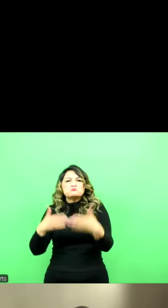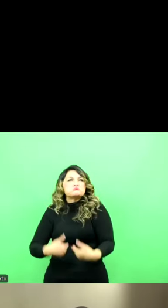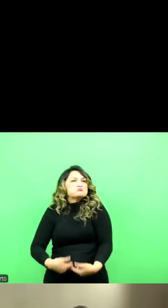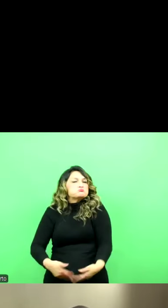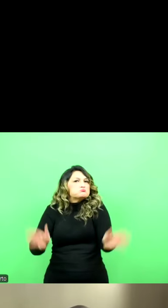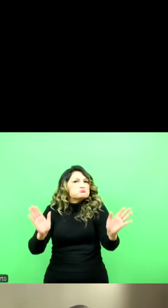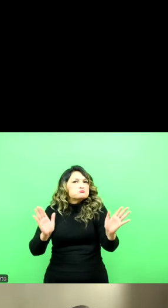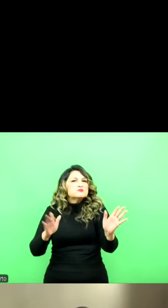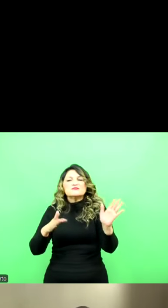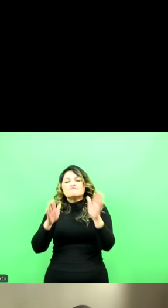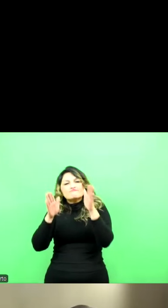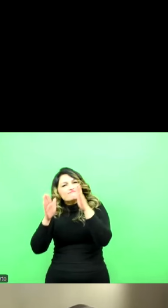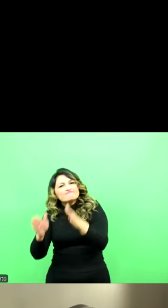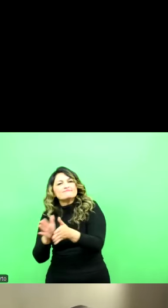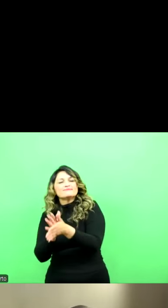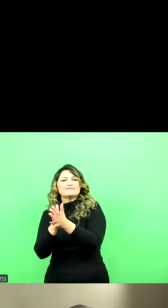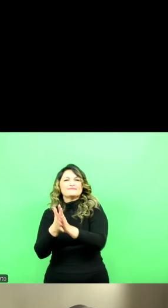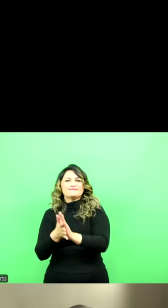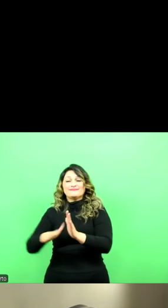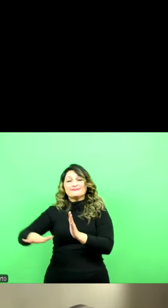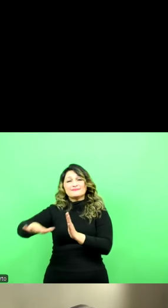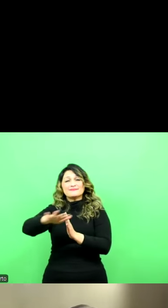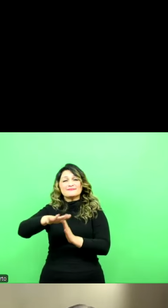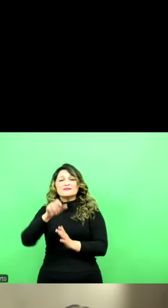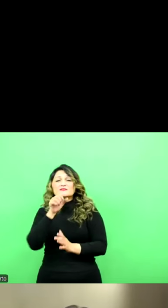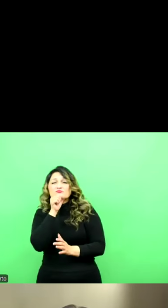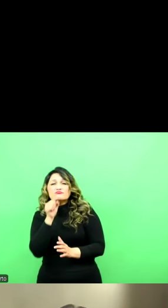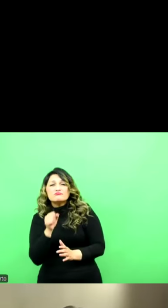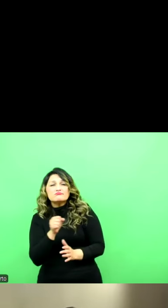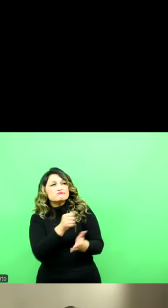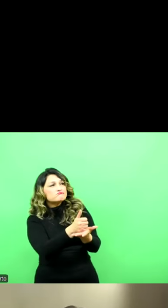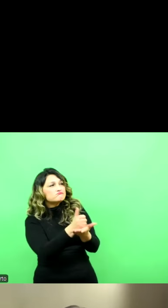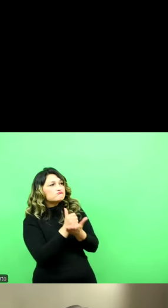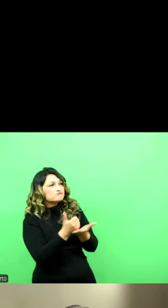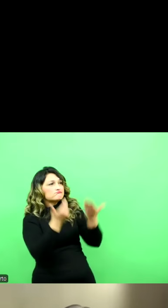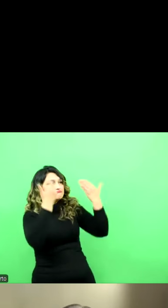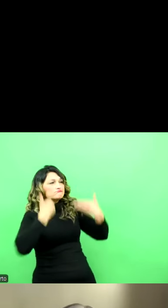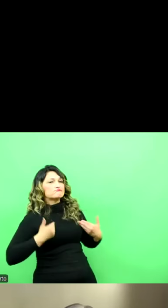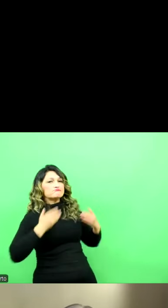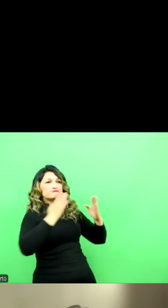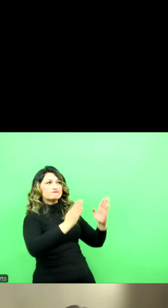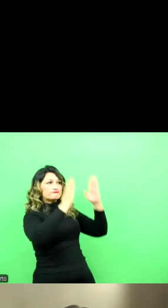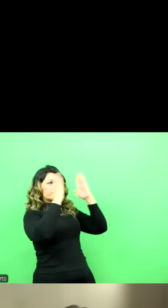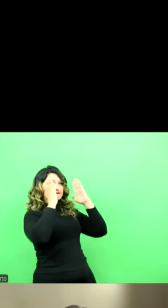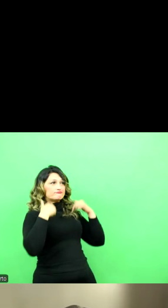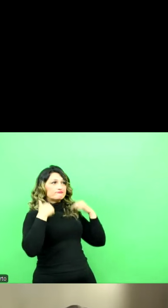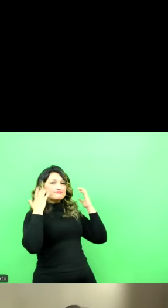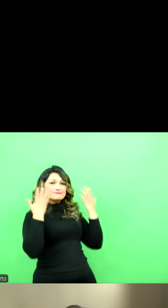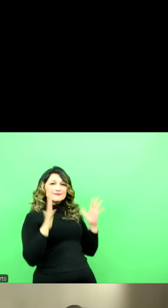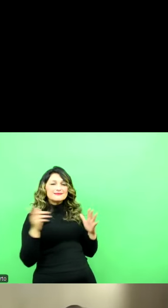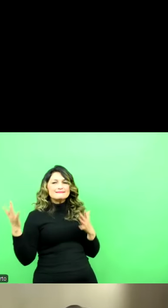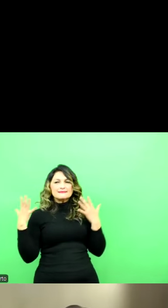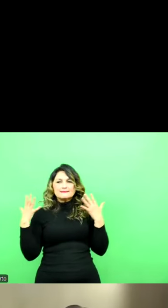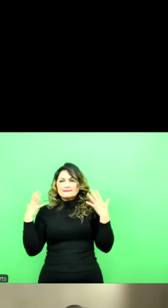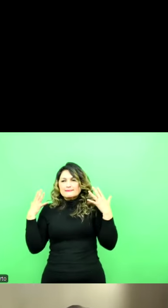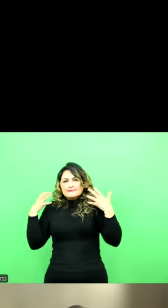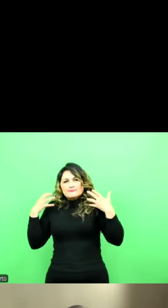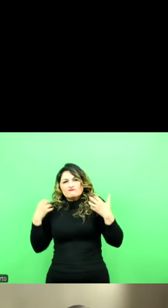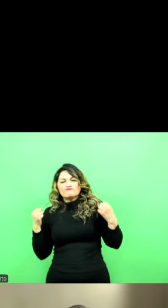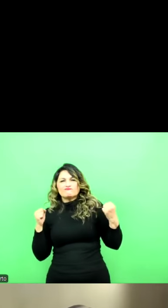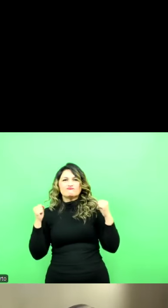we've talked about the limited social networks that could otherwise help older persons navigate recovery aid